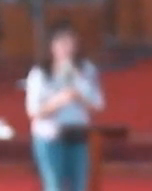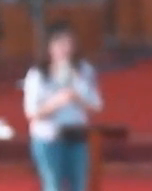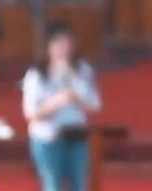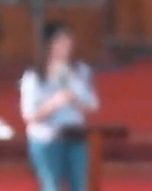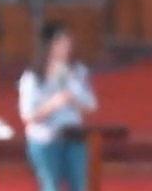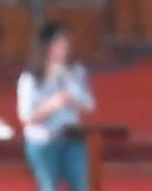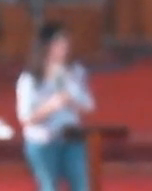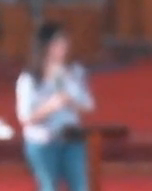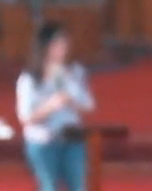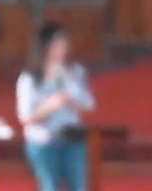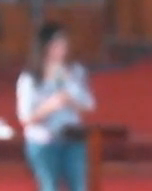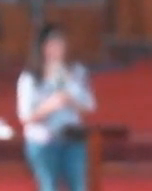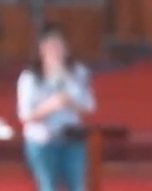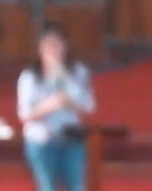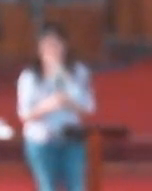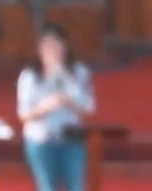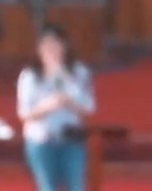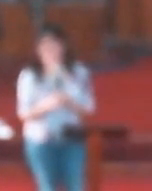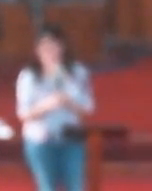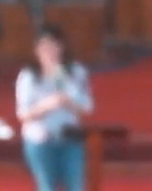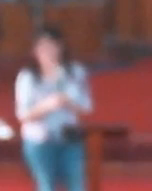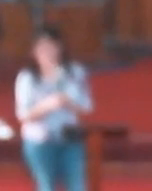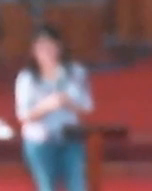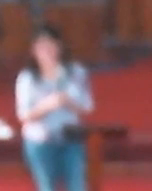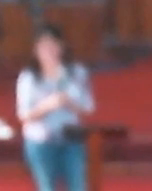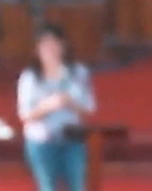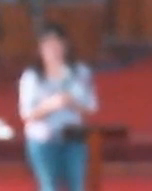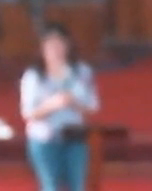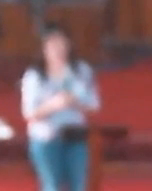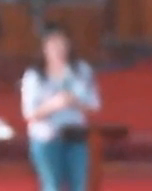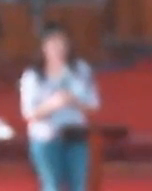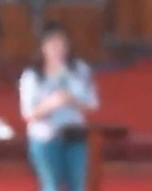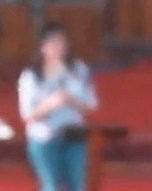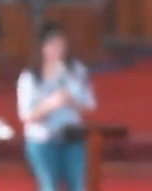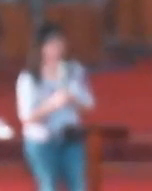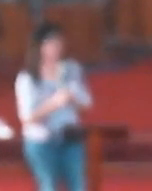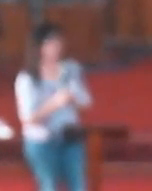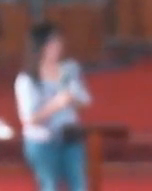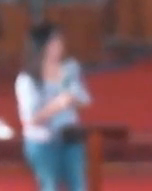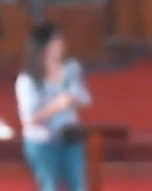yo quisiera profetizar sobre mí mismo que soy un solista.